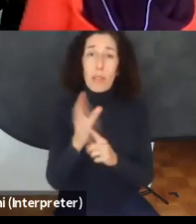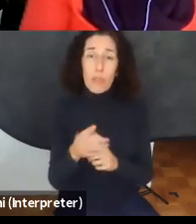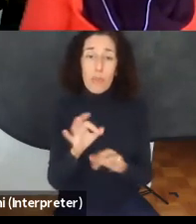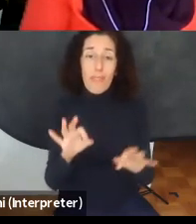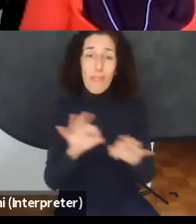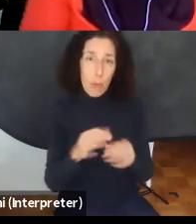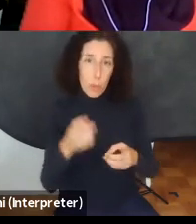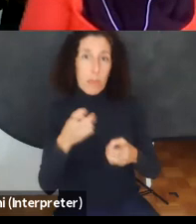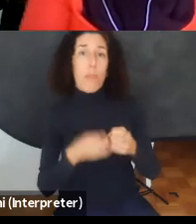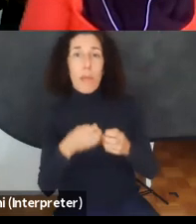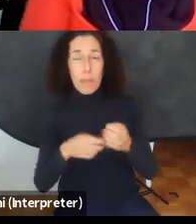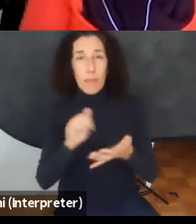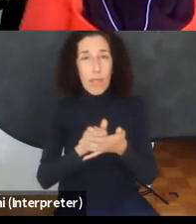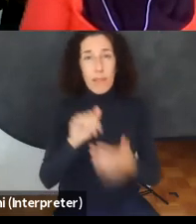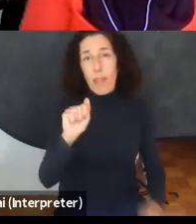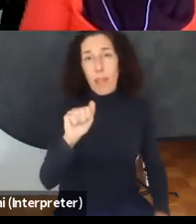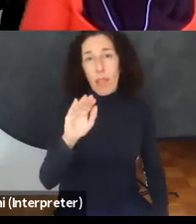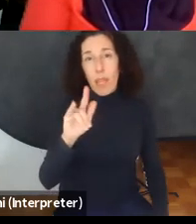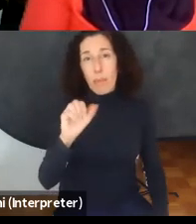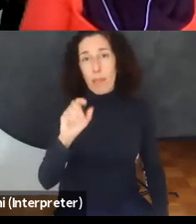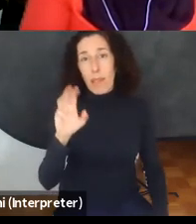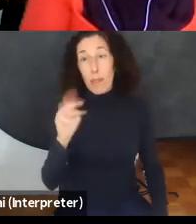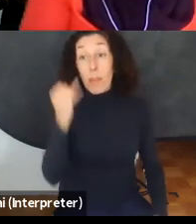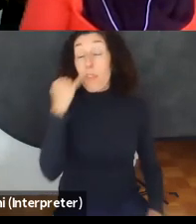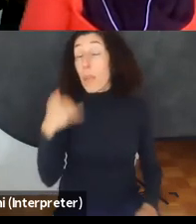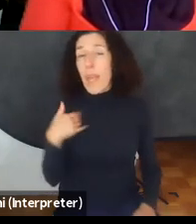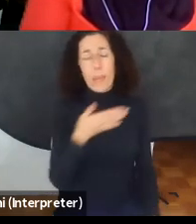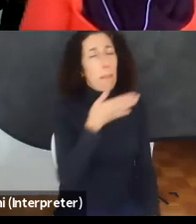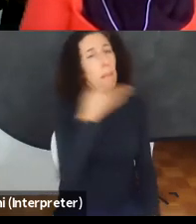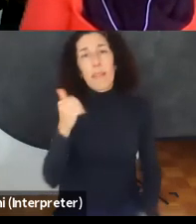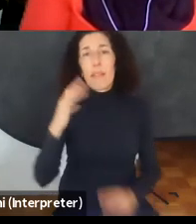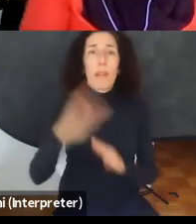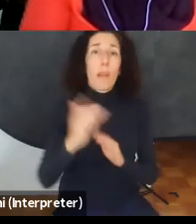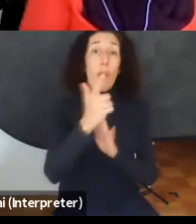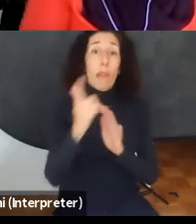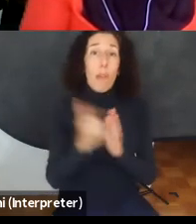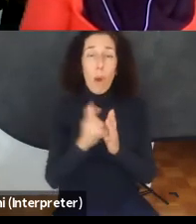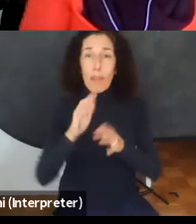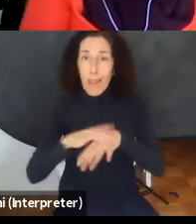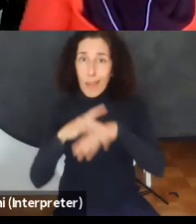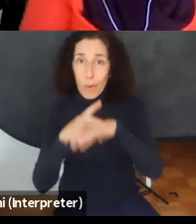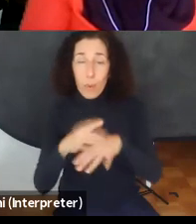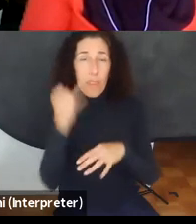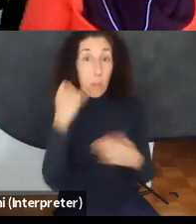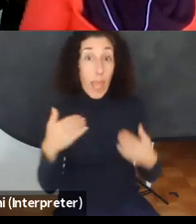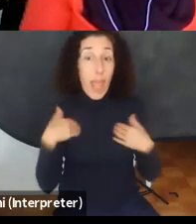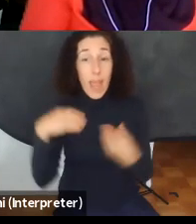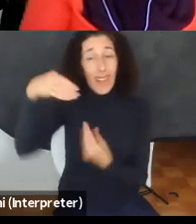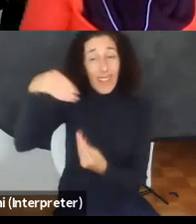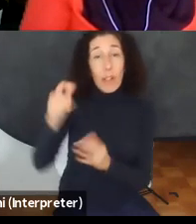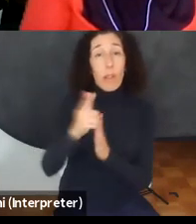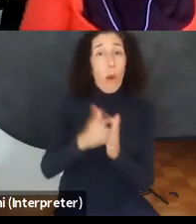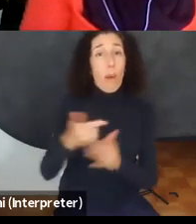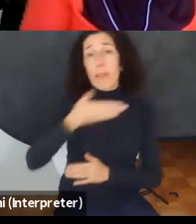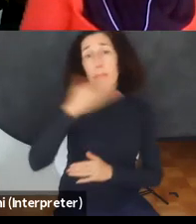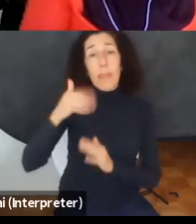We could have the best laws on the planet, which we don't, but we could. And even if we did, though, we would